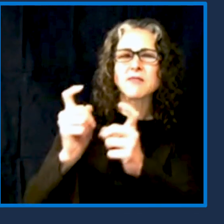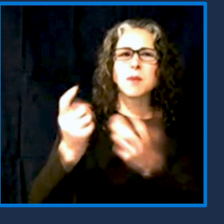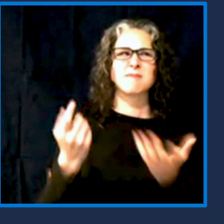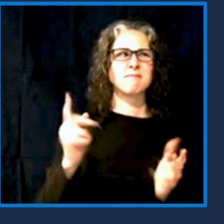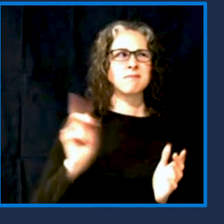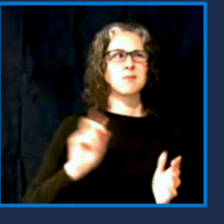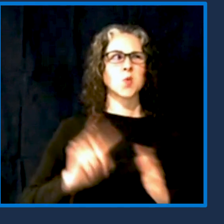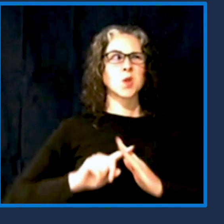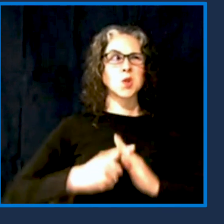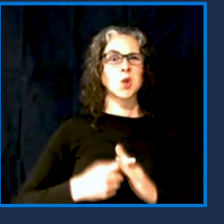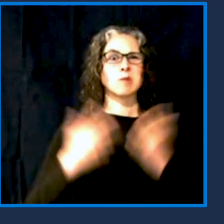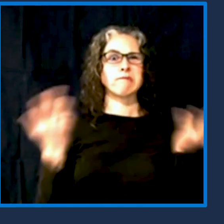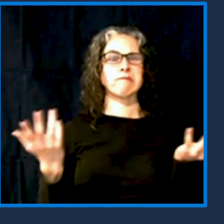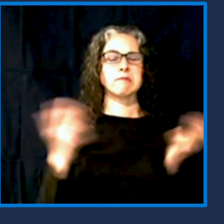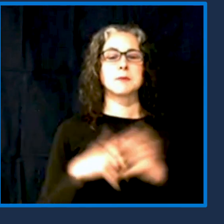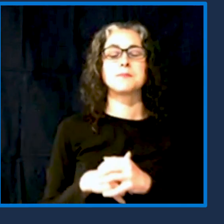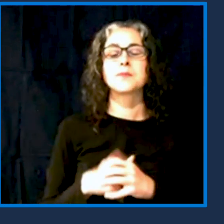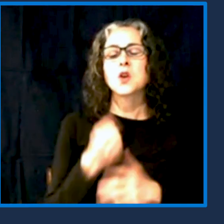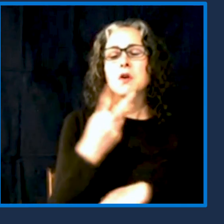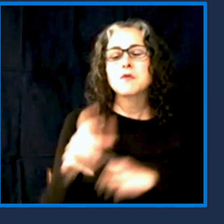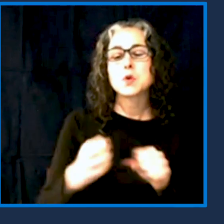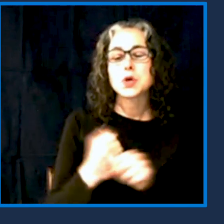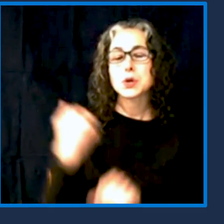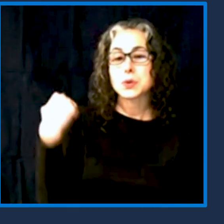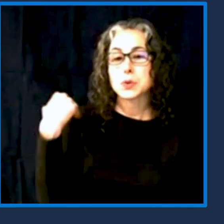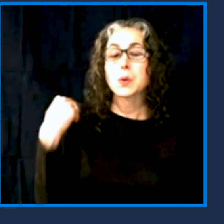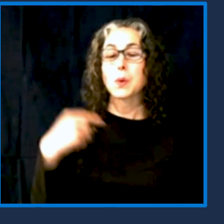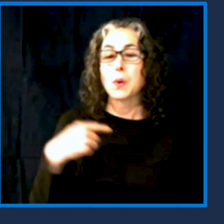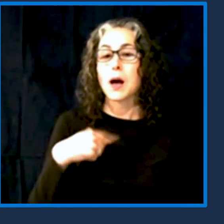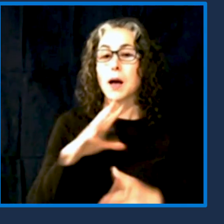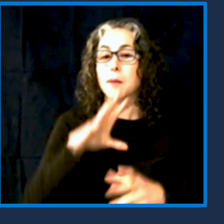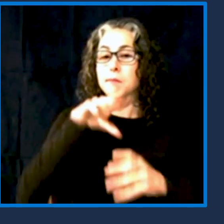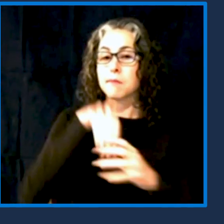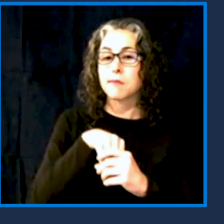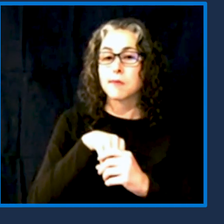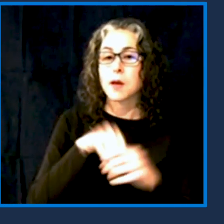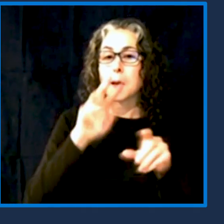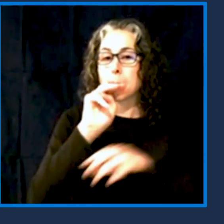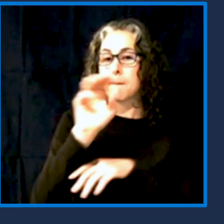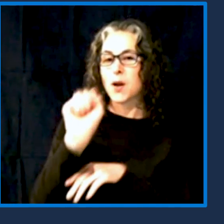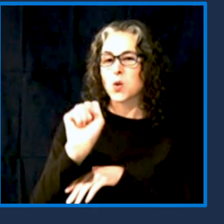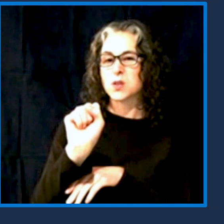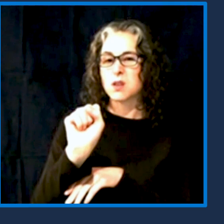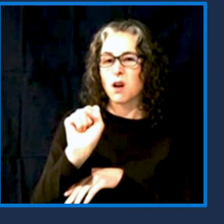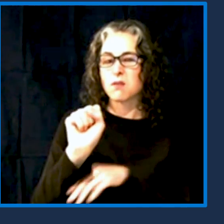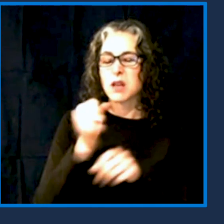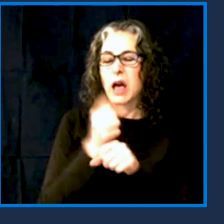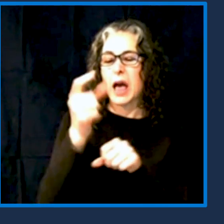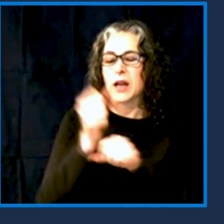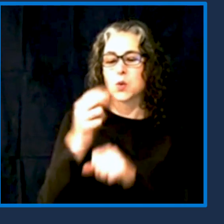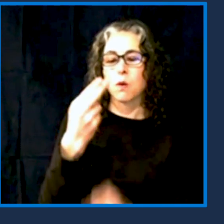few years ago, I participated in the Microsoft